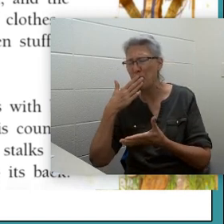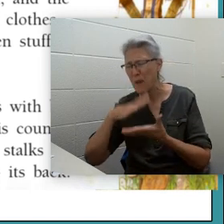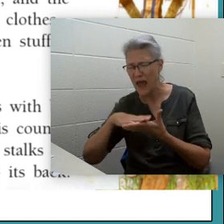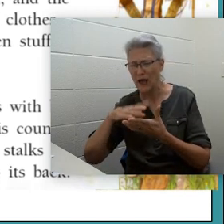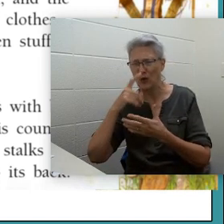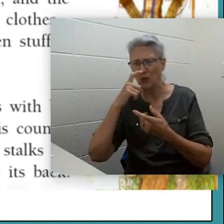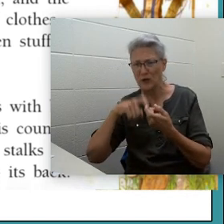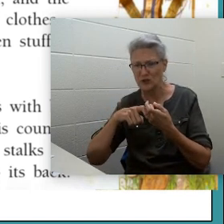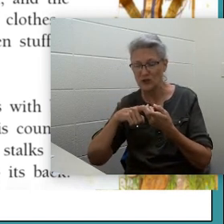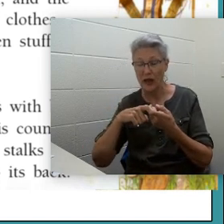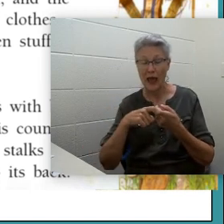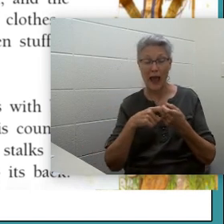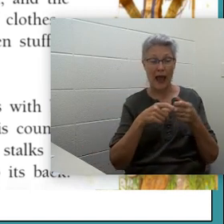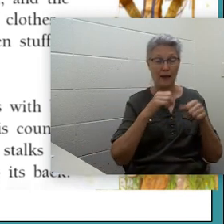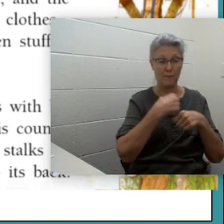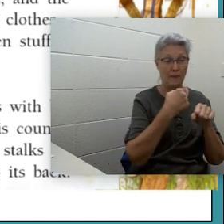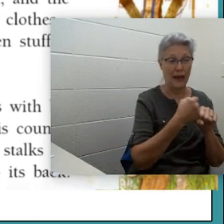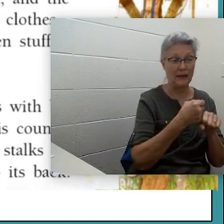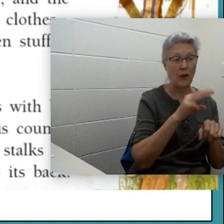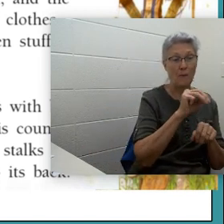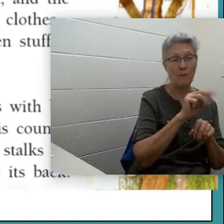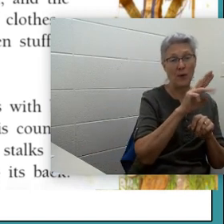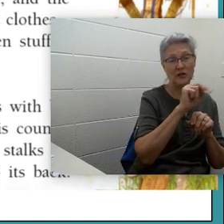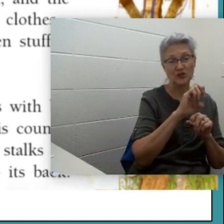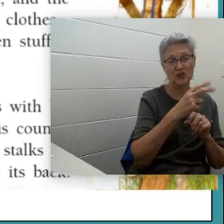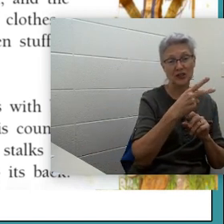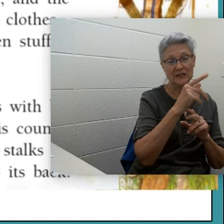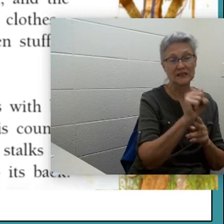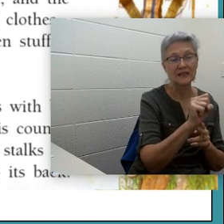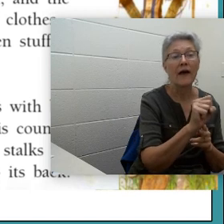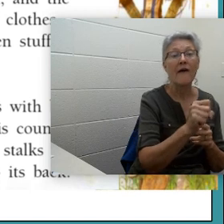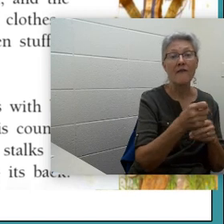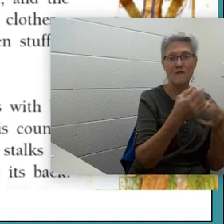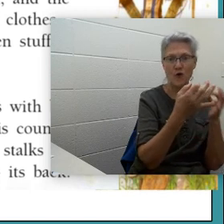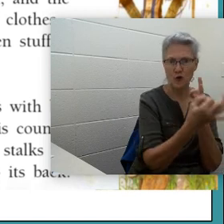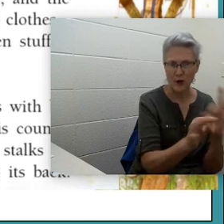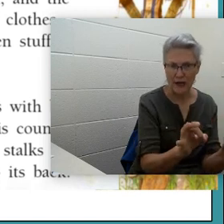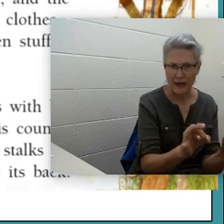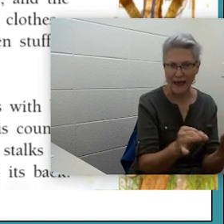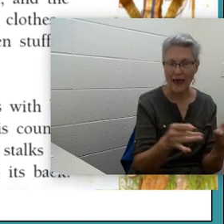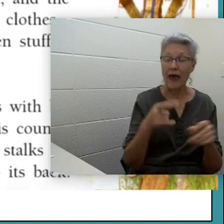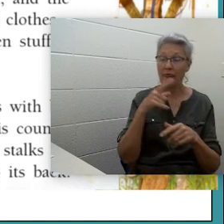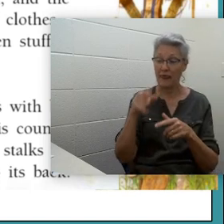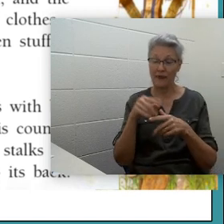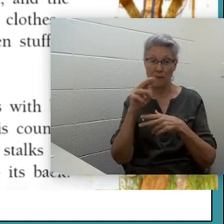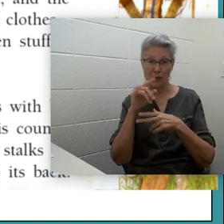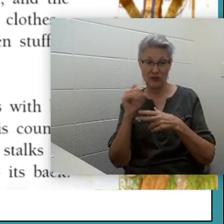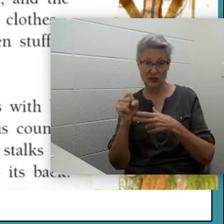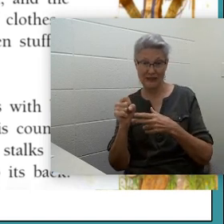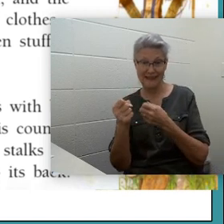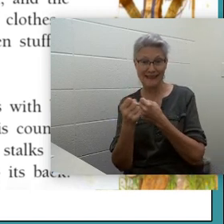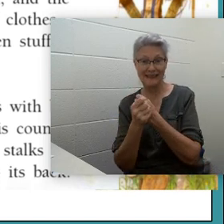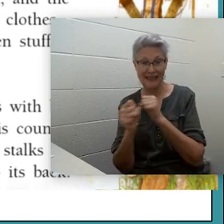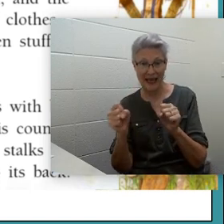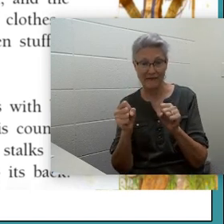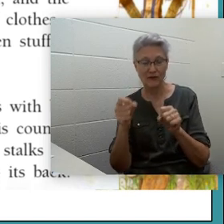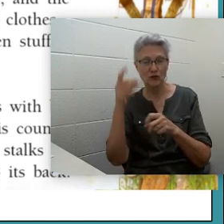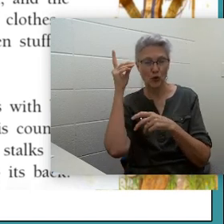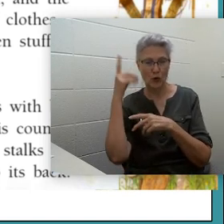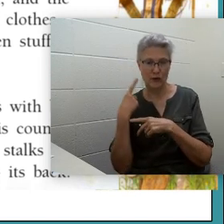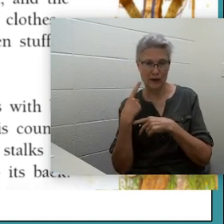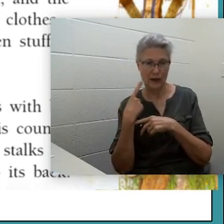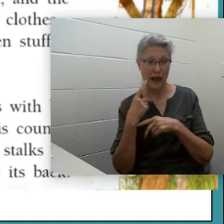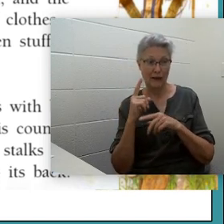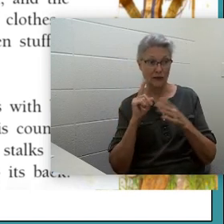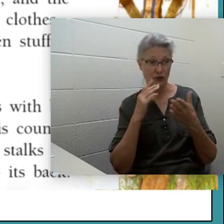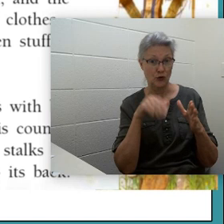grateful Munchkins send Dorothy to the Wizard of Oz in Emerald City. After she gets there, Dorothy hopes the wizard will help her get